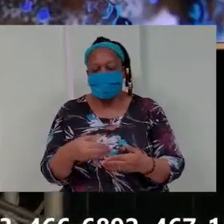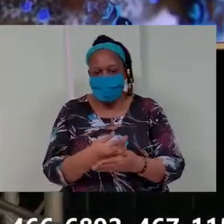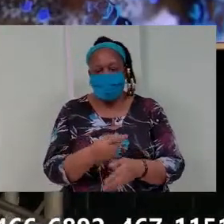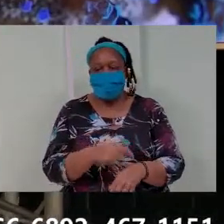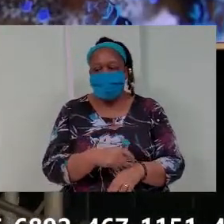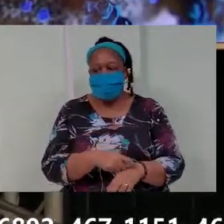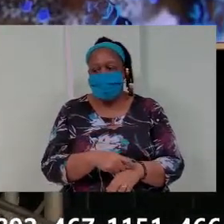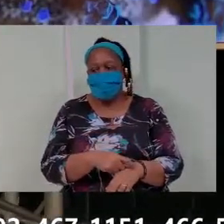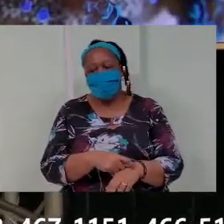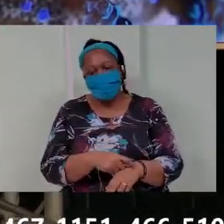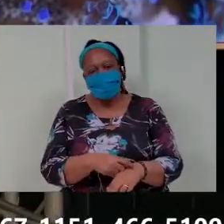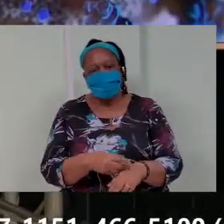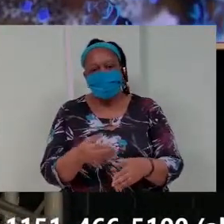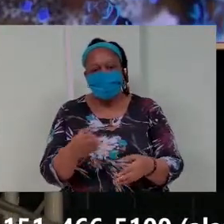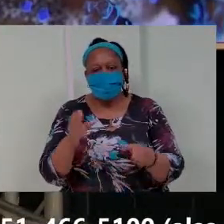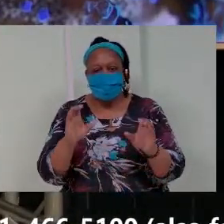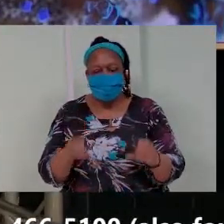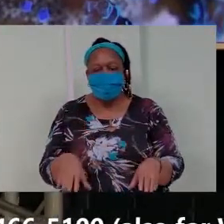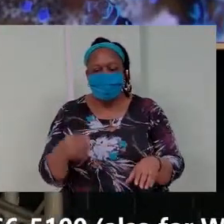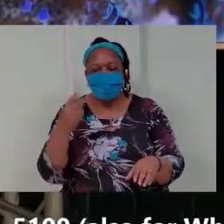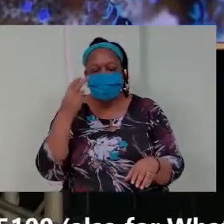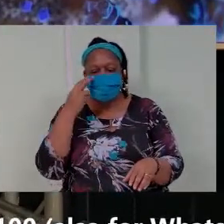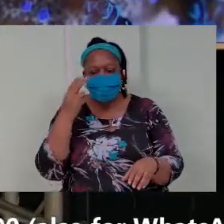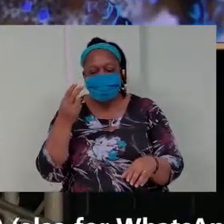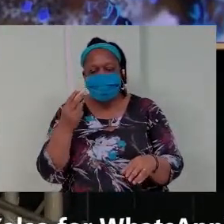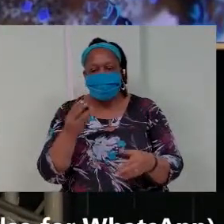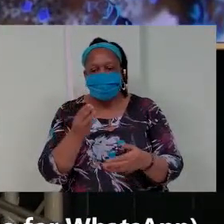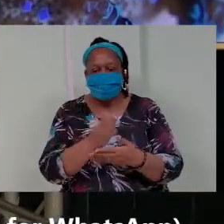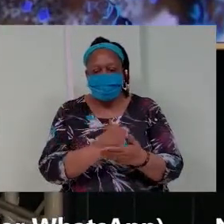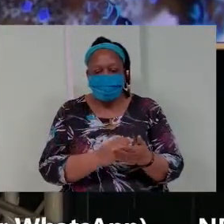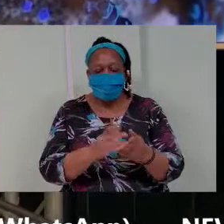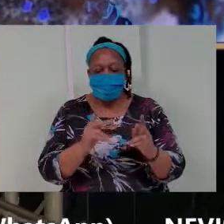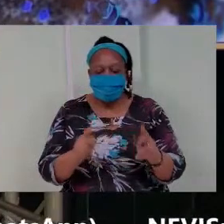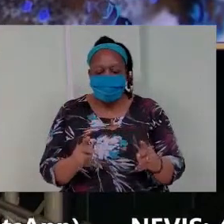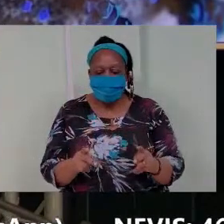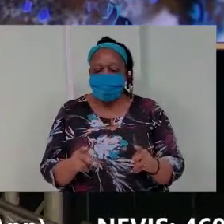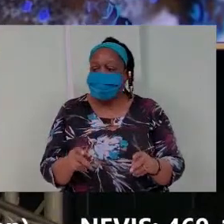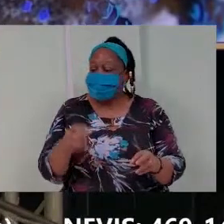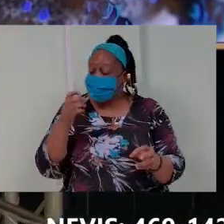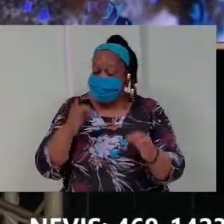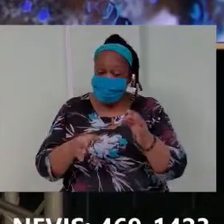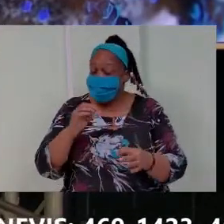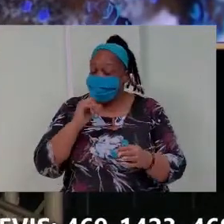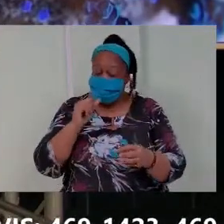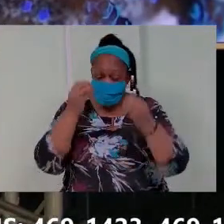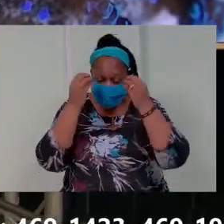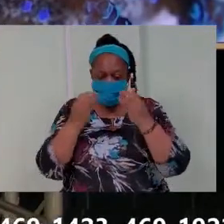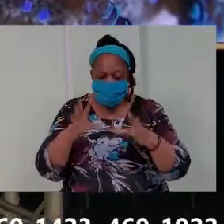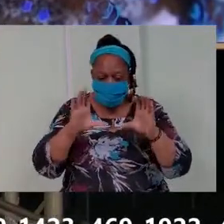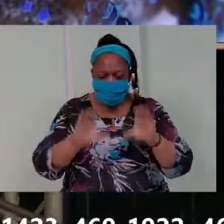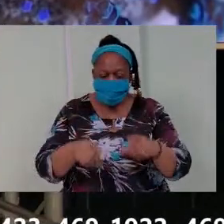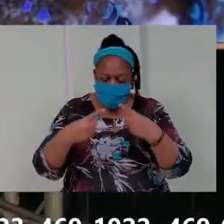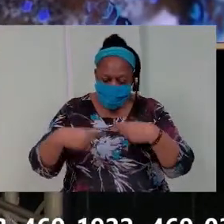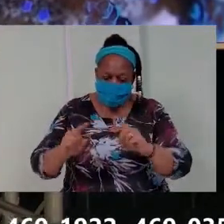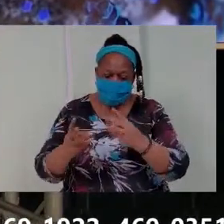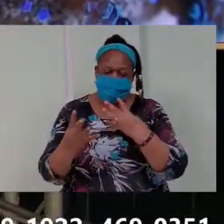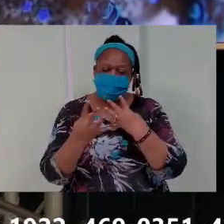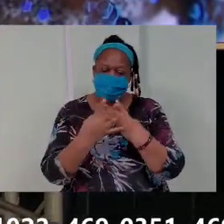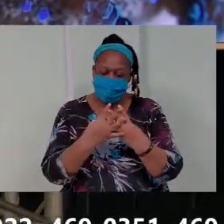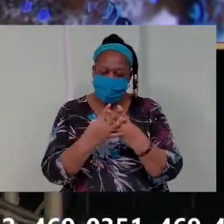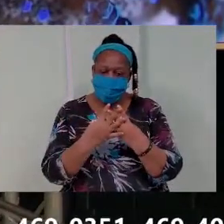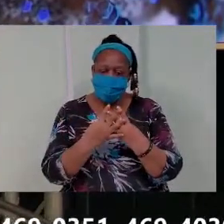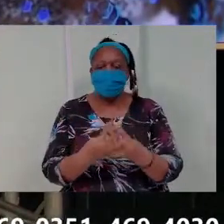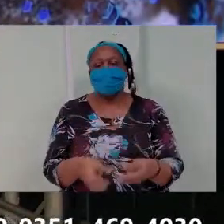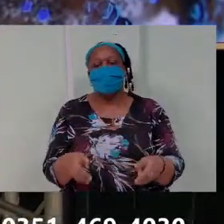could result in significant criminal penalties, including jail time. But as I said before, the main objective